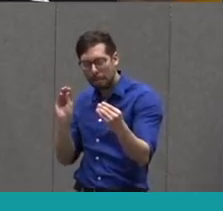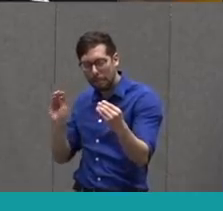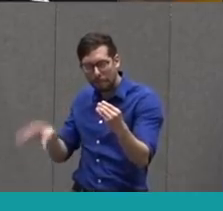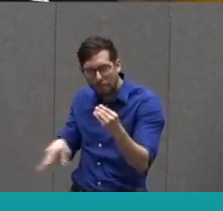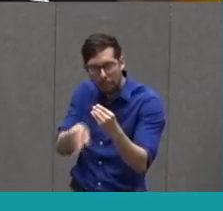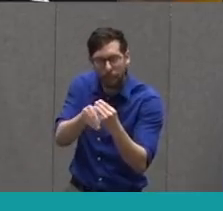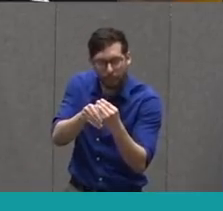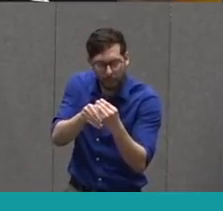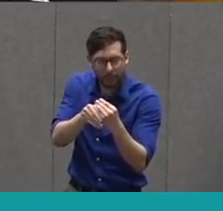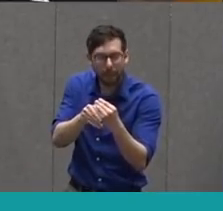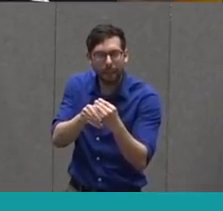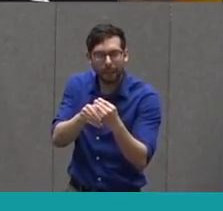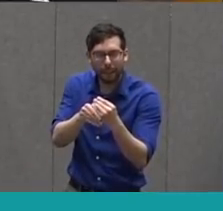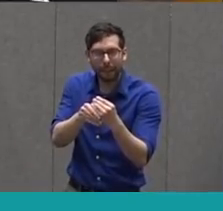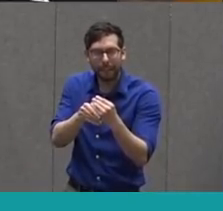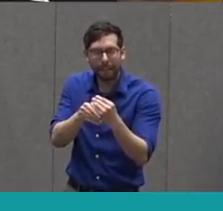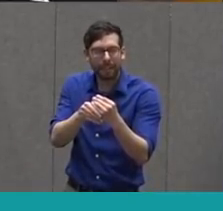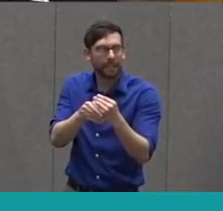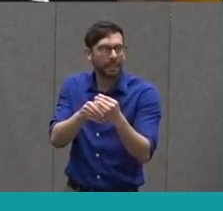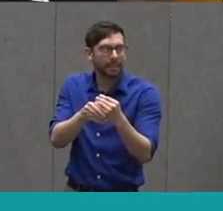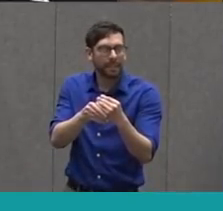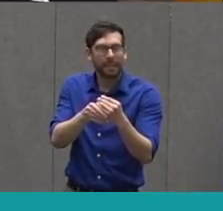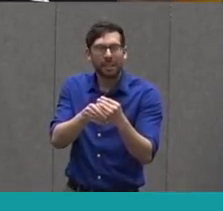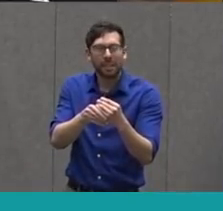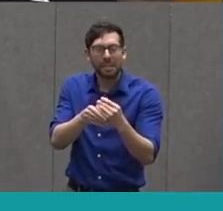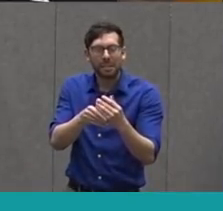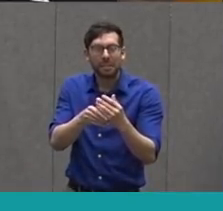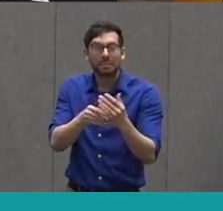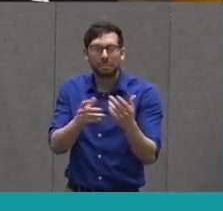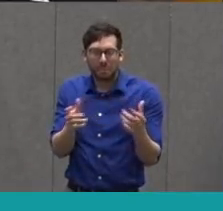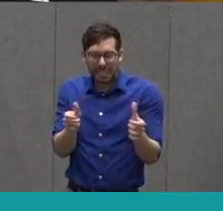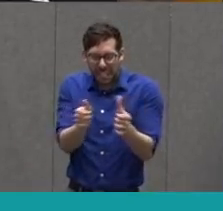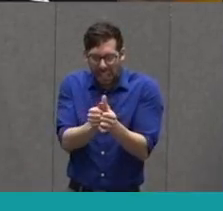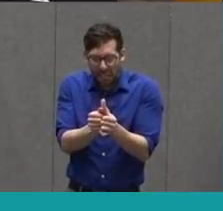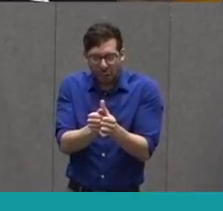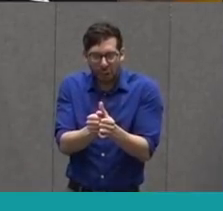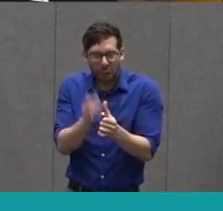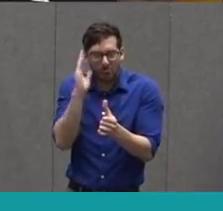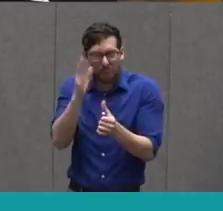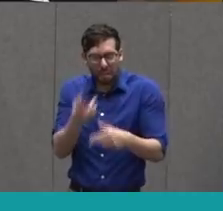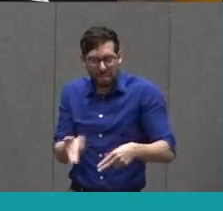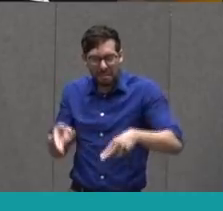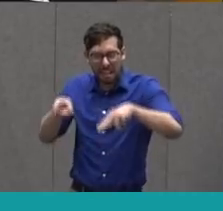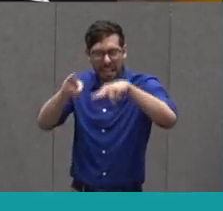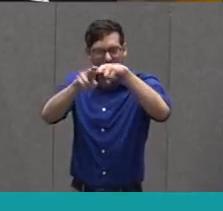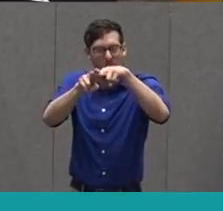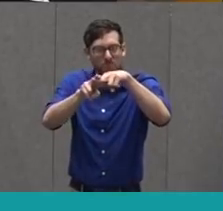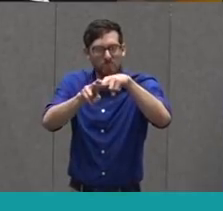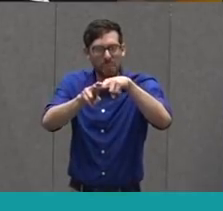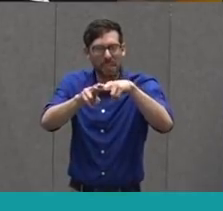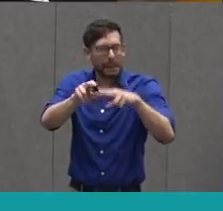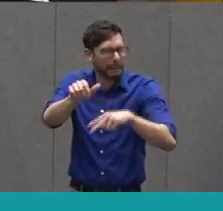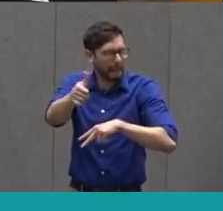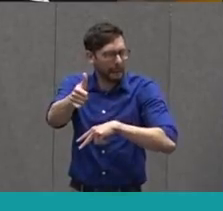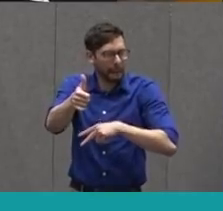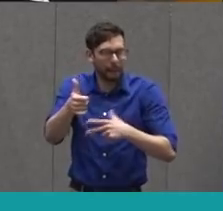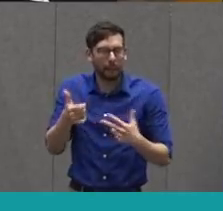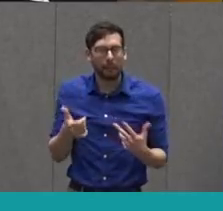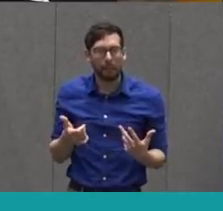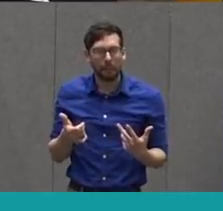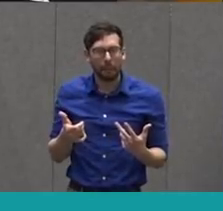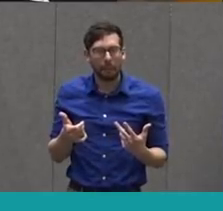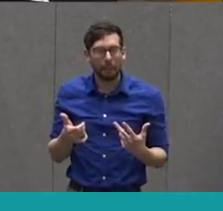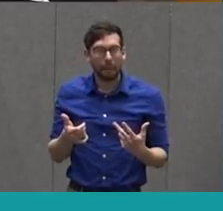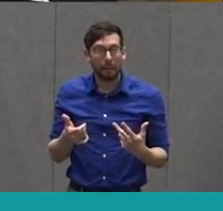with that number to make it 10 more than 258. If you said we changed